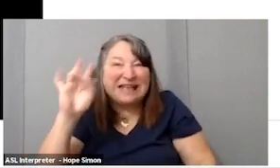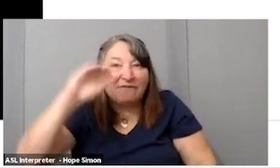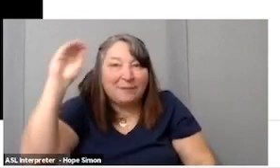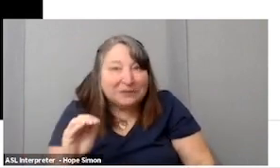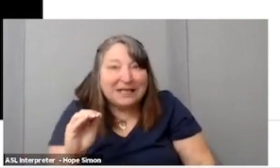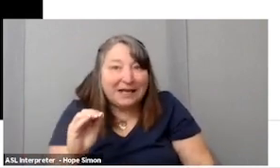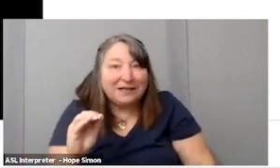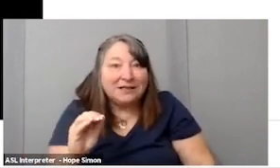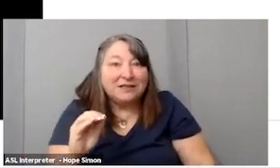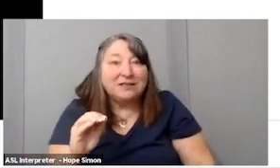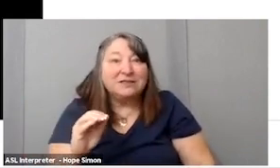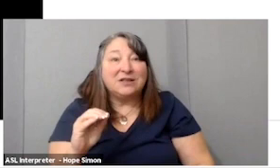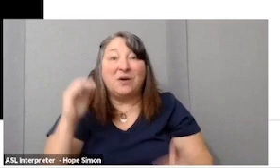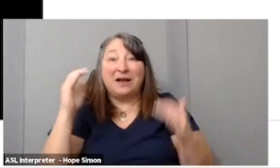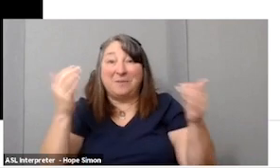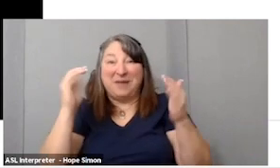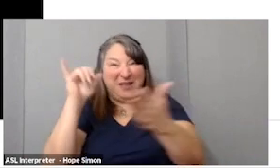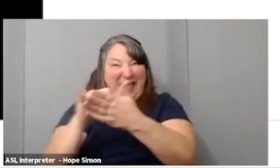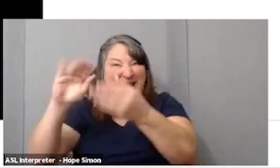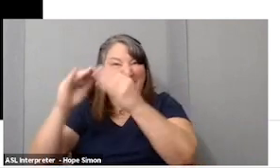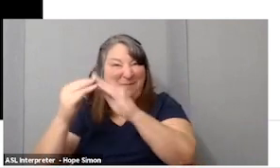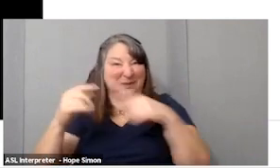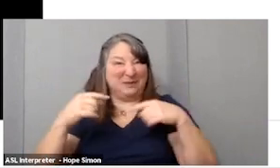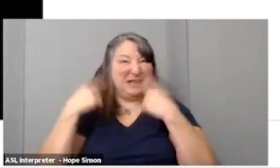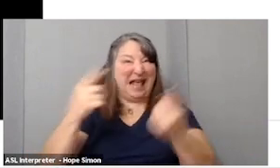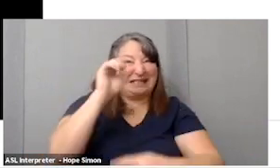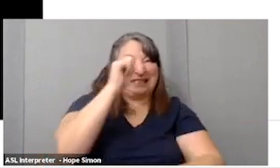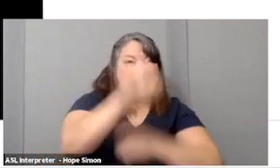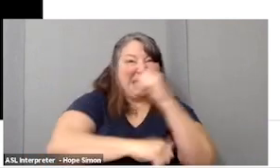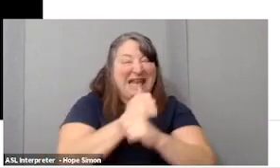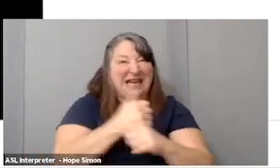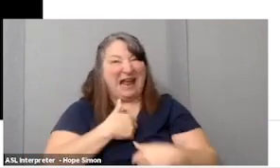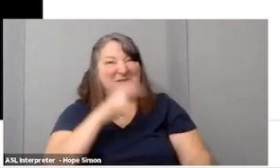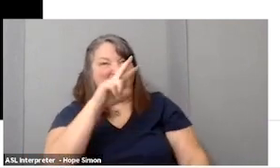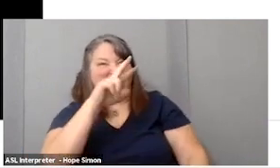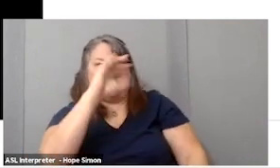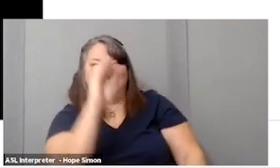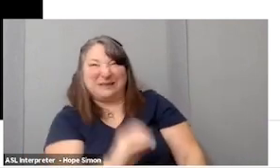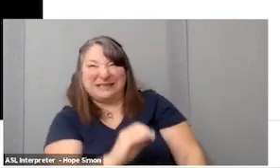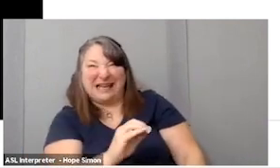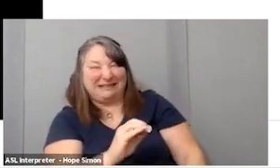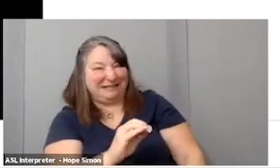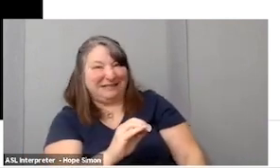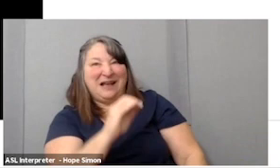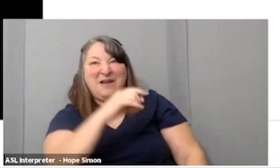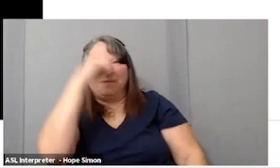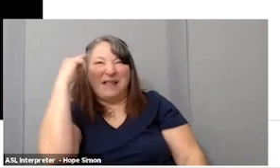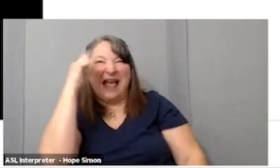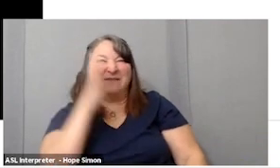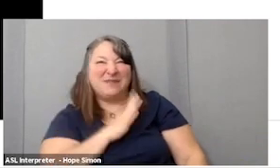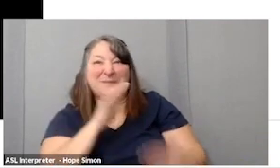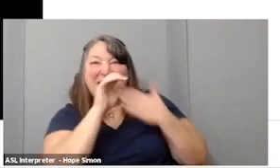So compare this to the last decade, where you have just over 3% of Black female leads compared